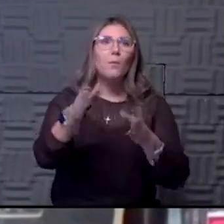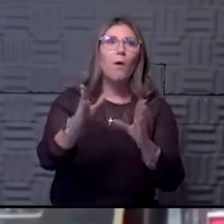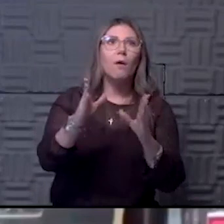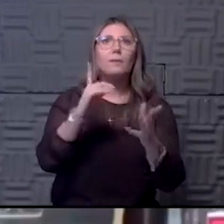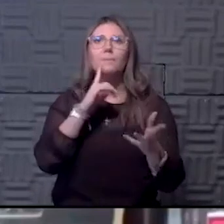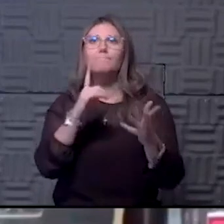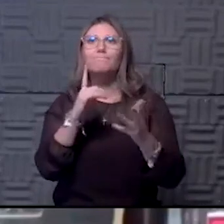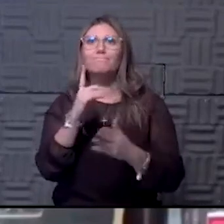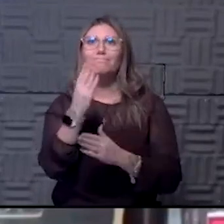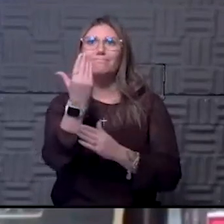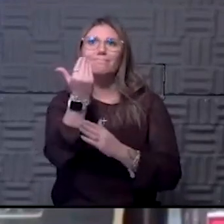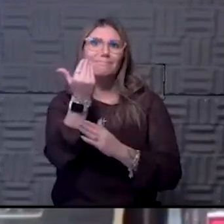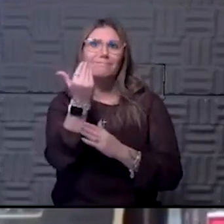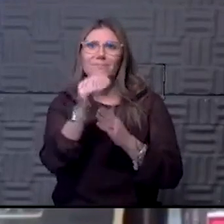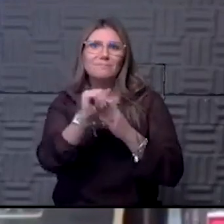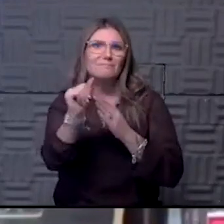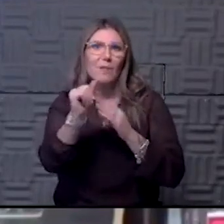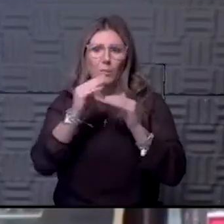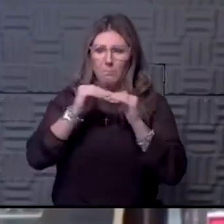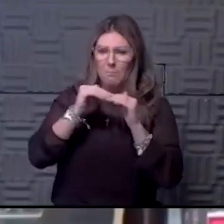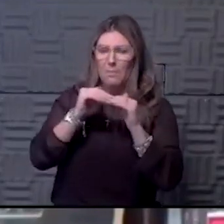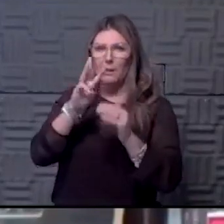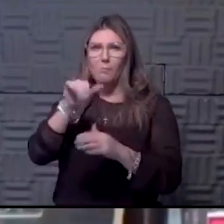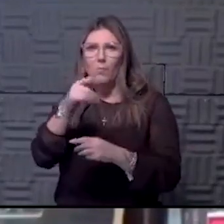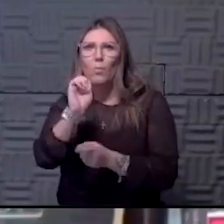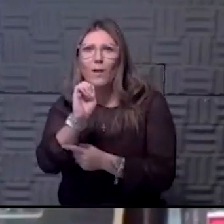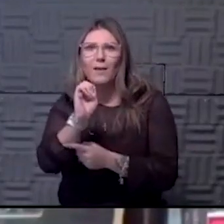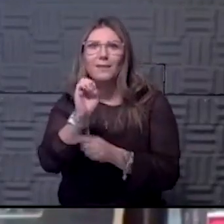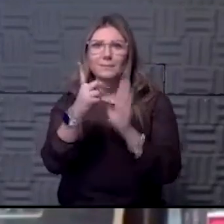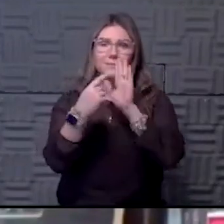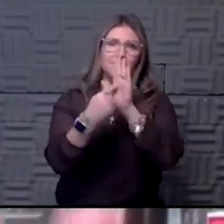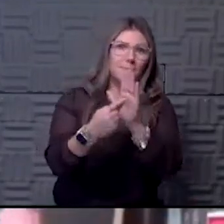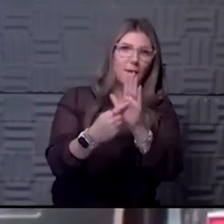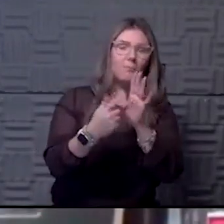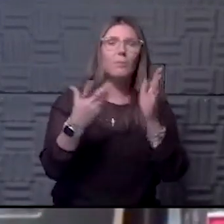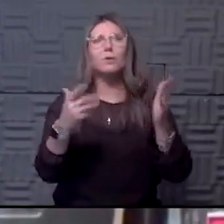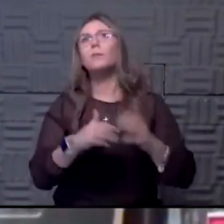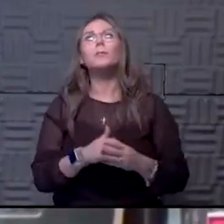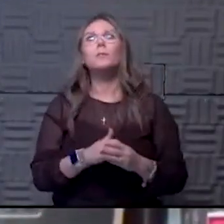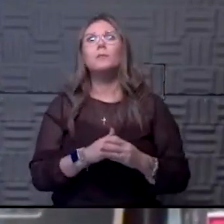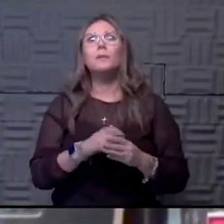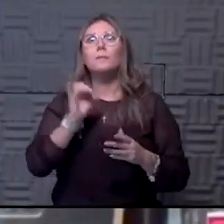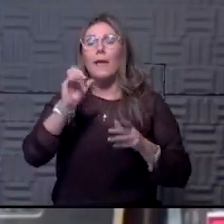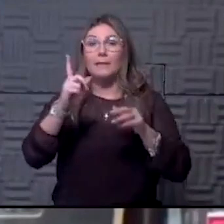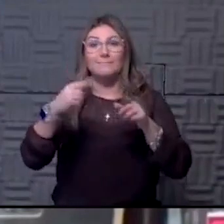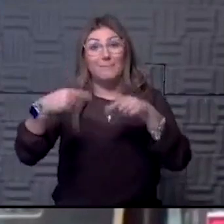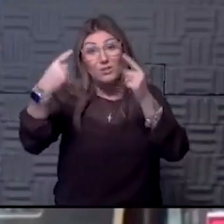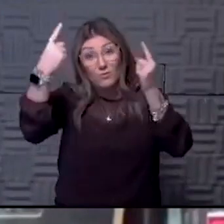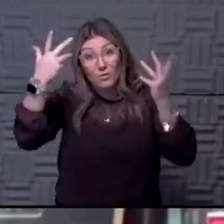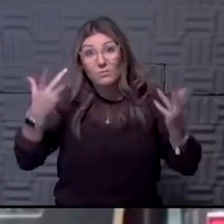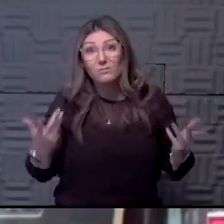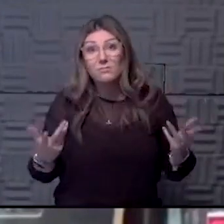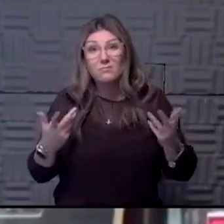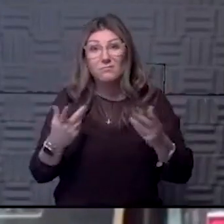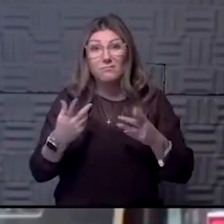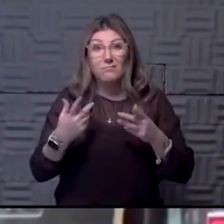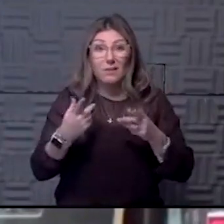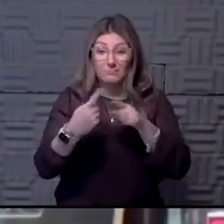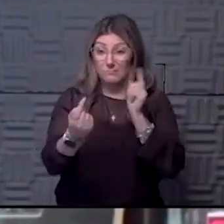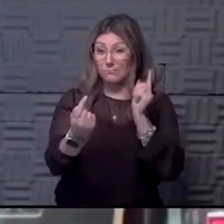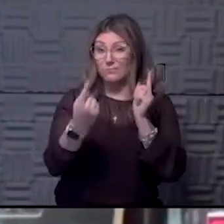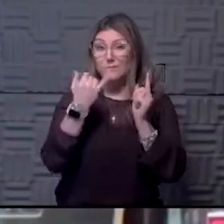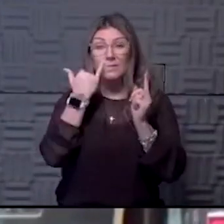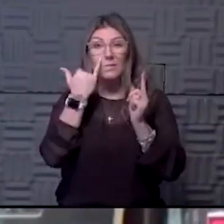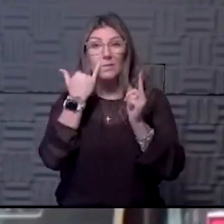a $15 minimum wage, for example, Michael, is something that is, controversial. And if we're going to spend our time